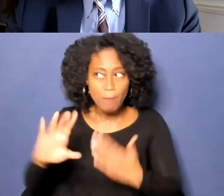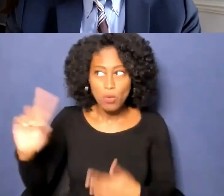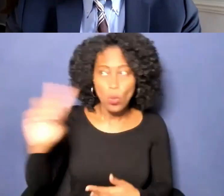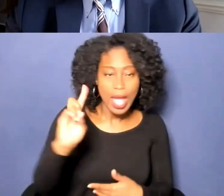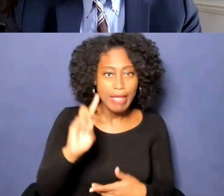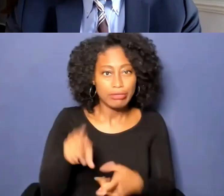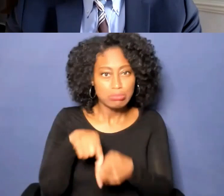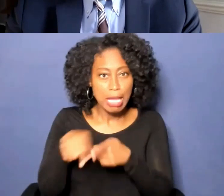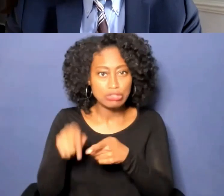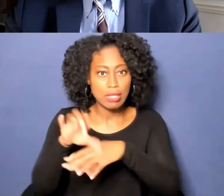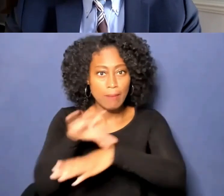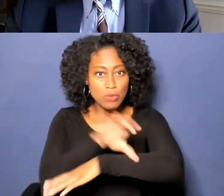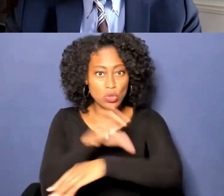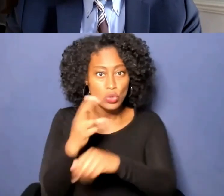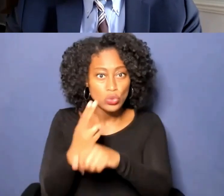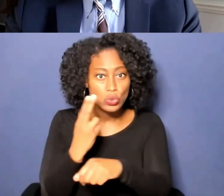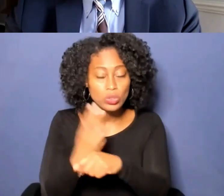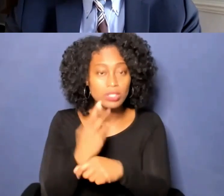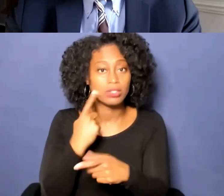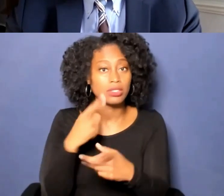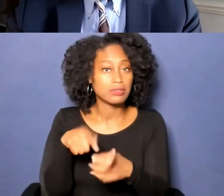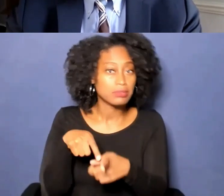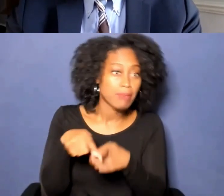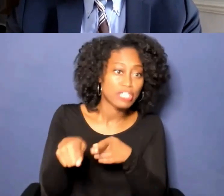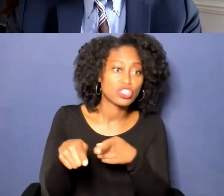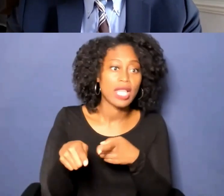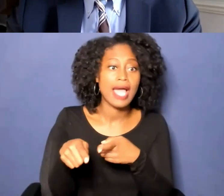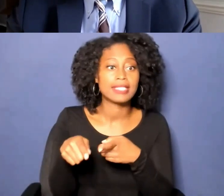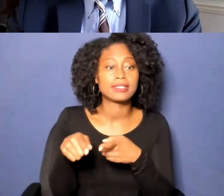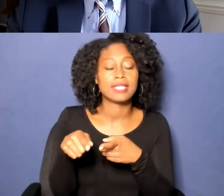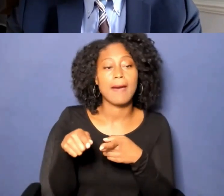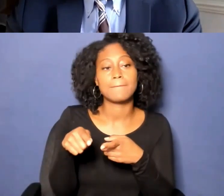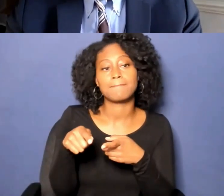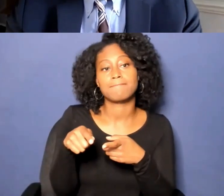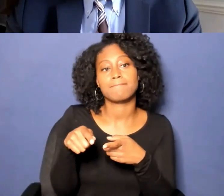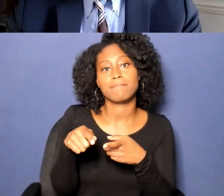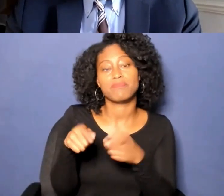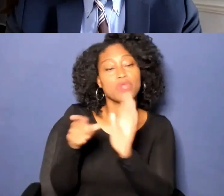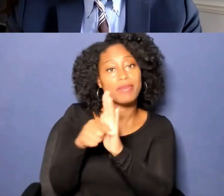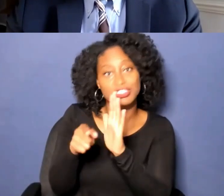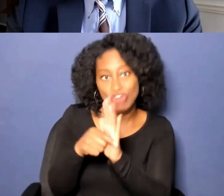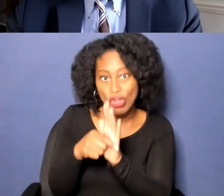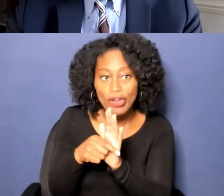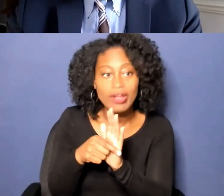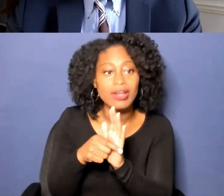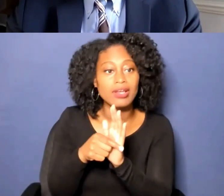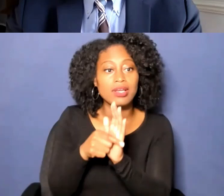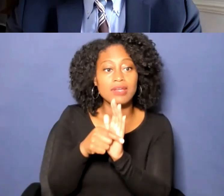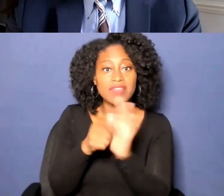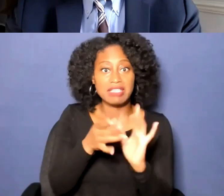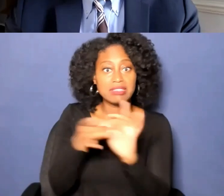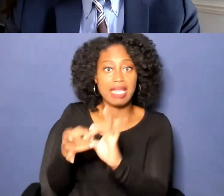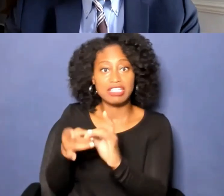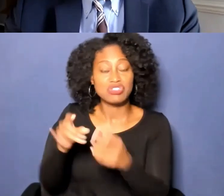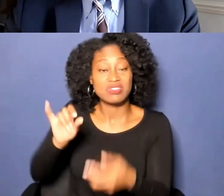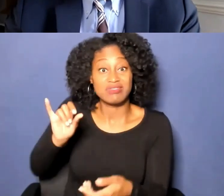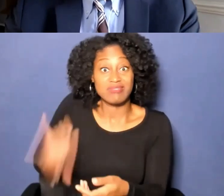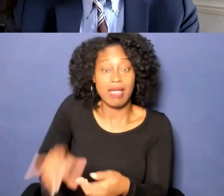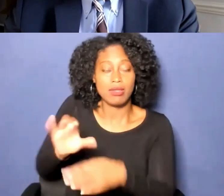specialized computer that we use, and the specialized printer that is connected to that